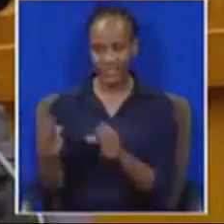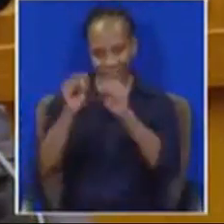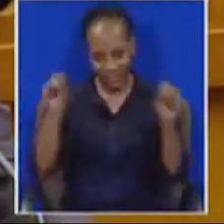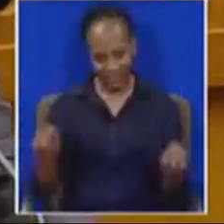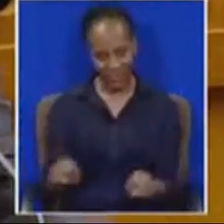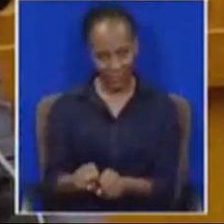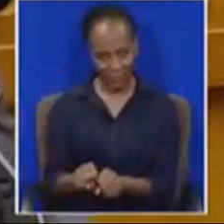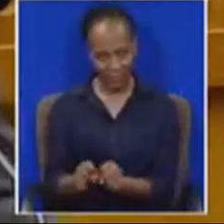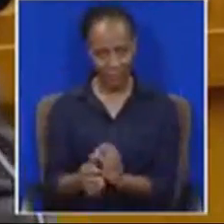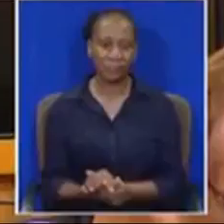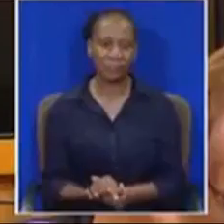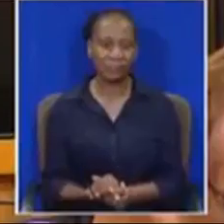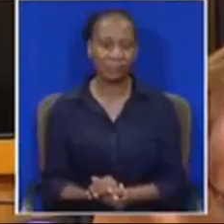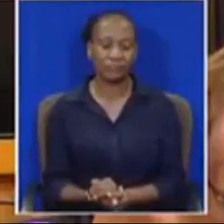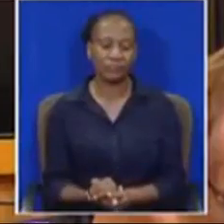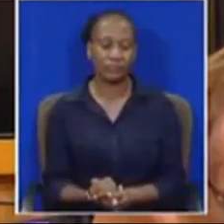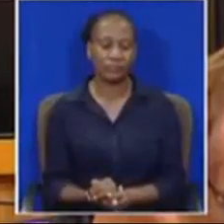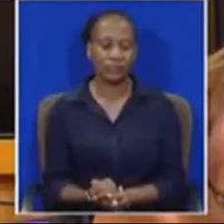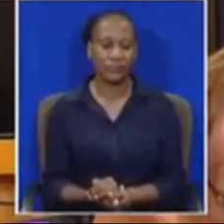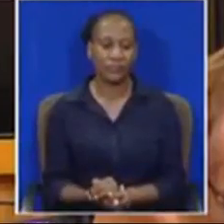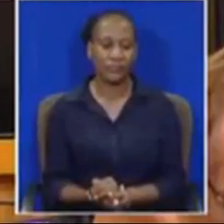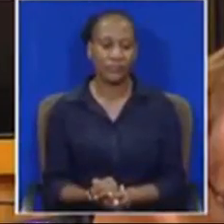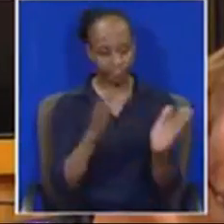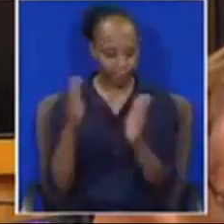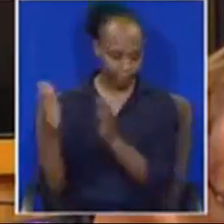When we come to agriculture,